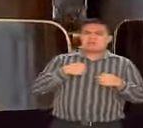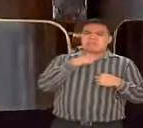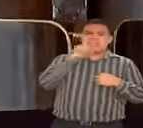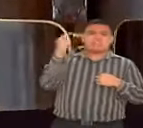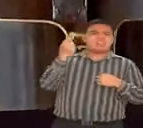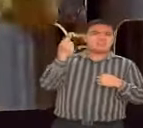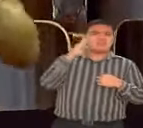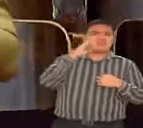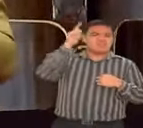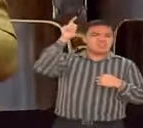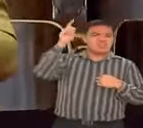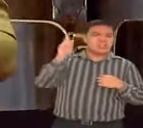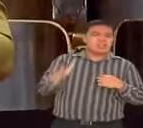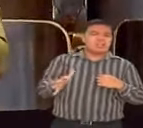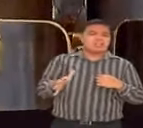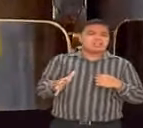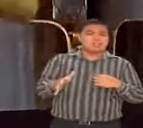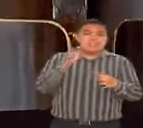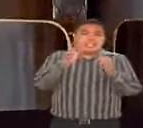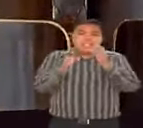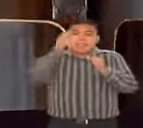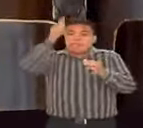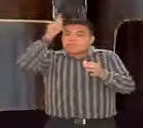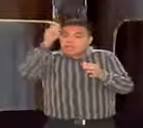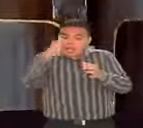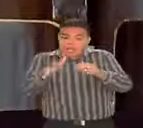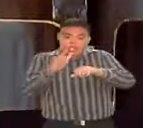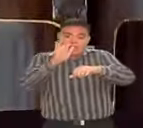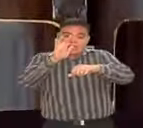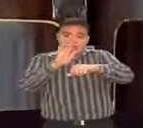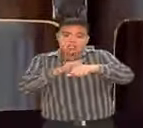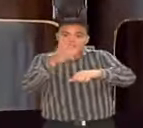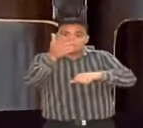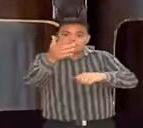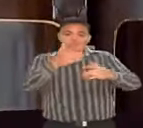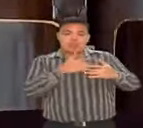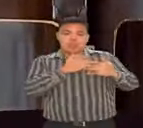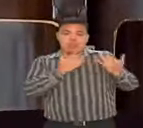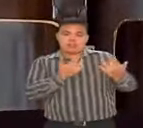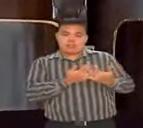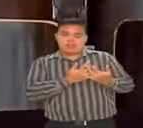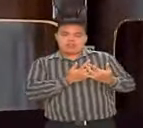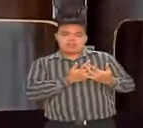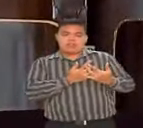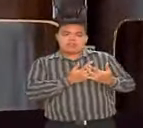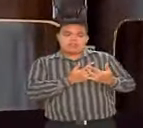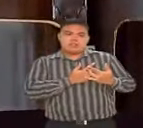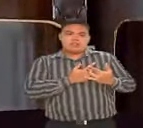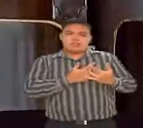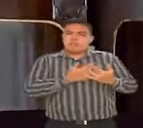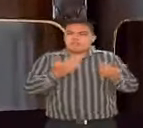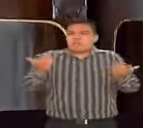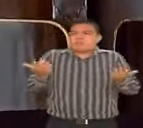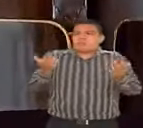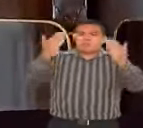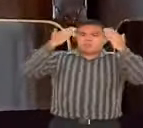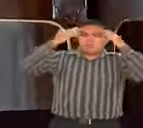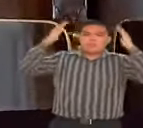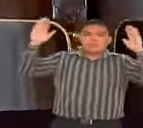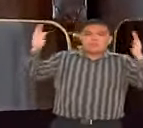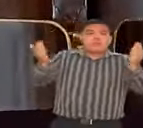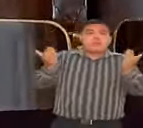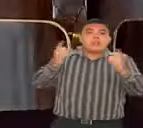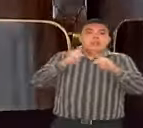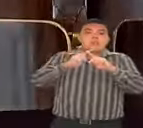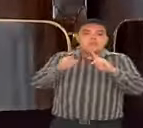hunahon, if God has touched your heart, you may not know how, or you may not know why, and you may not know where, but you just say,